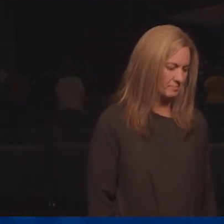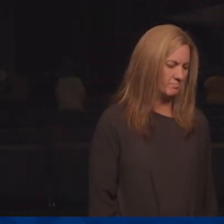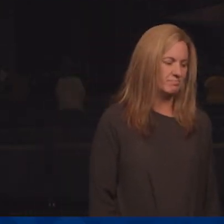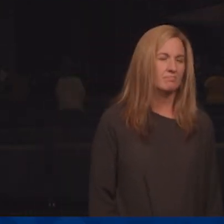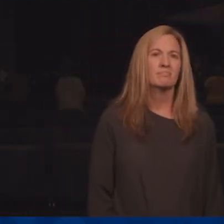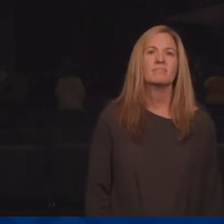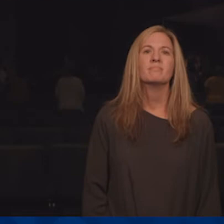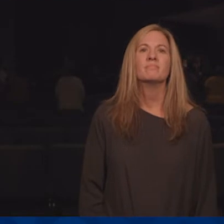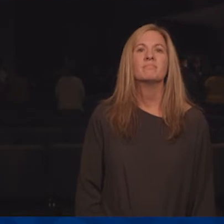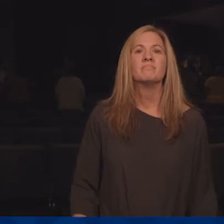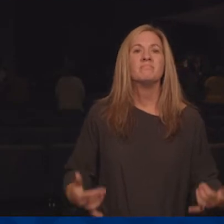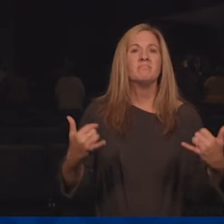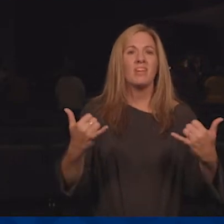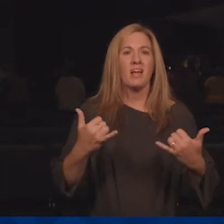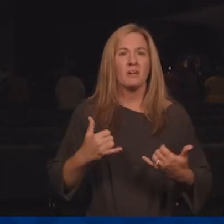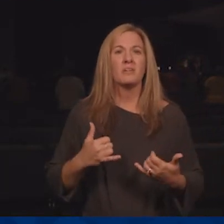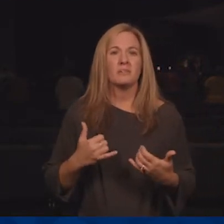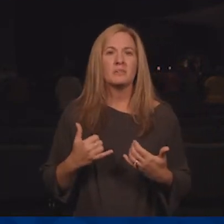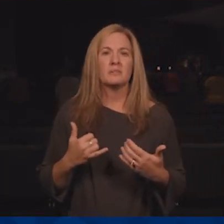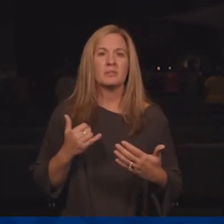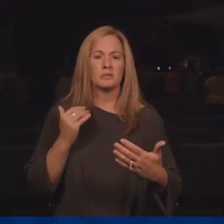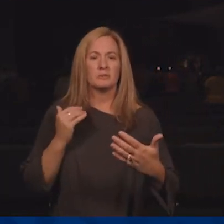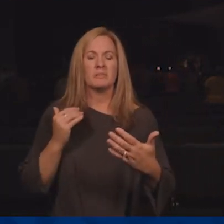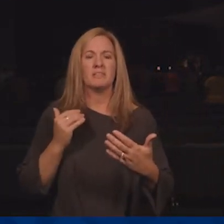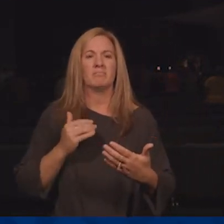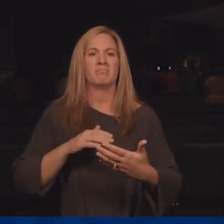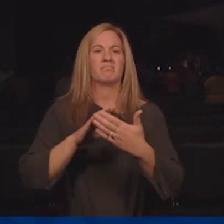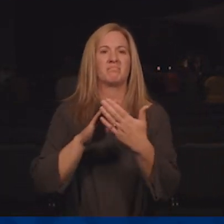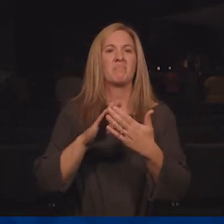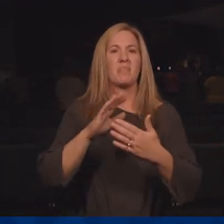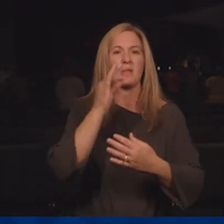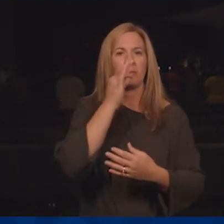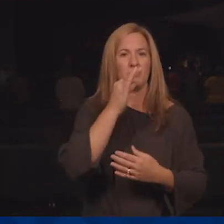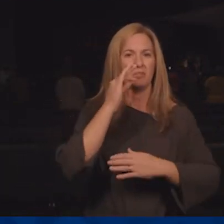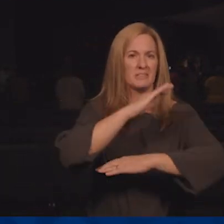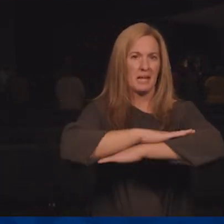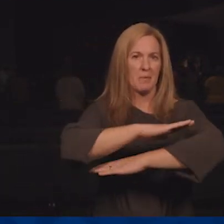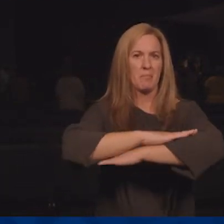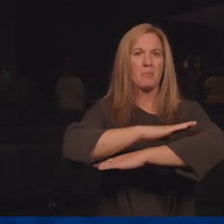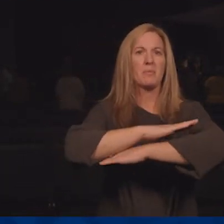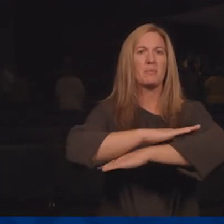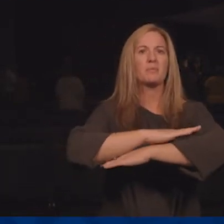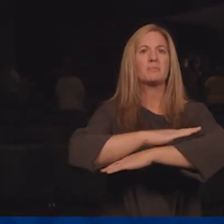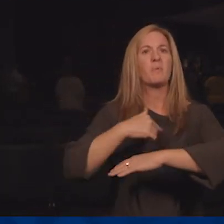as we come to the communion table today, we're going to stay in